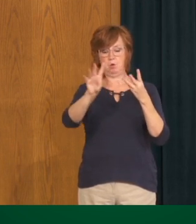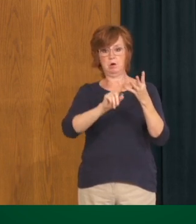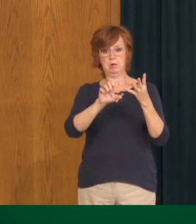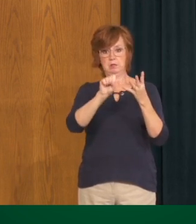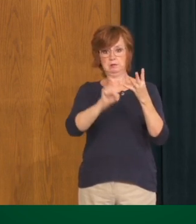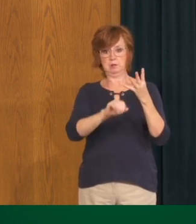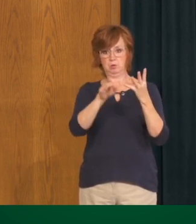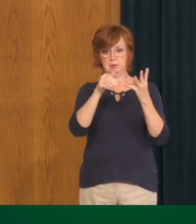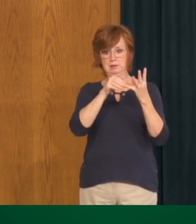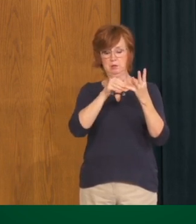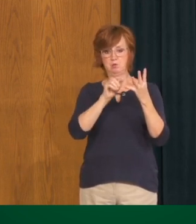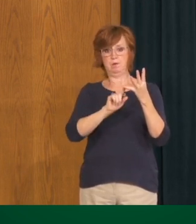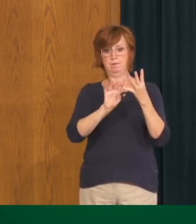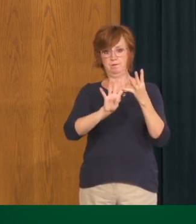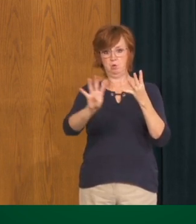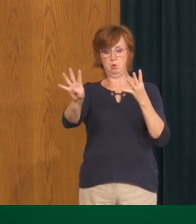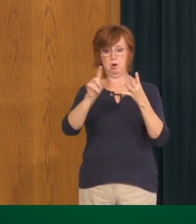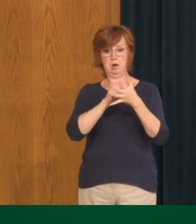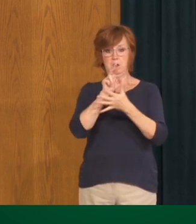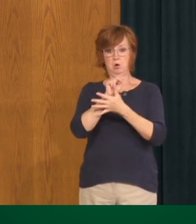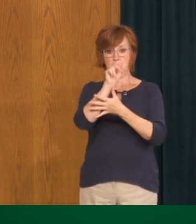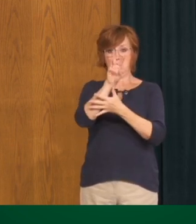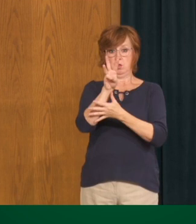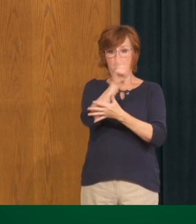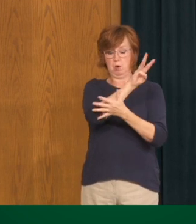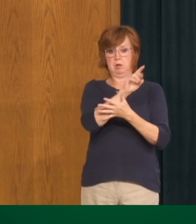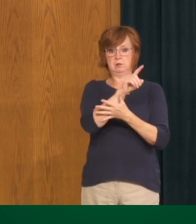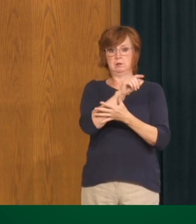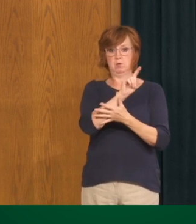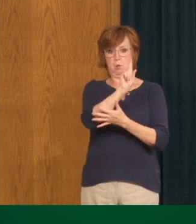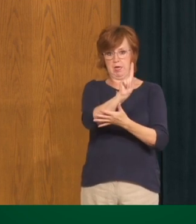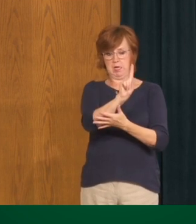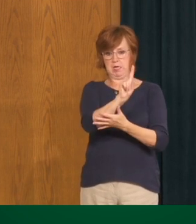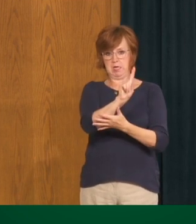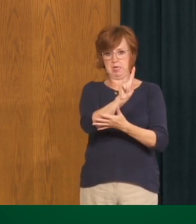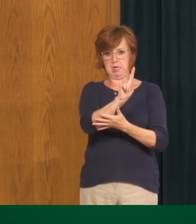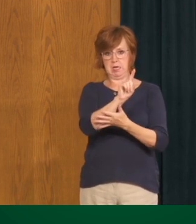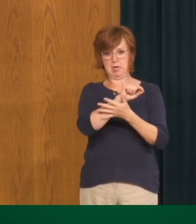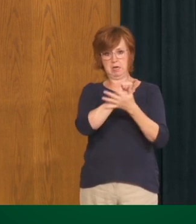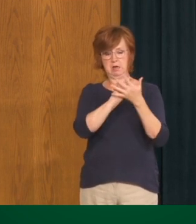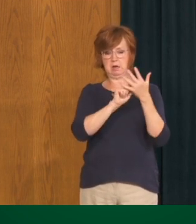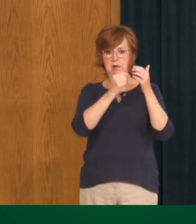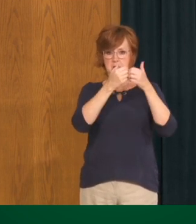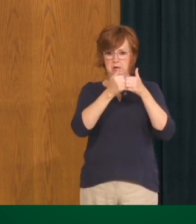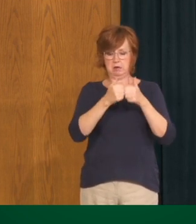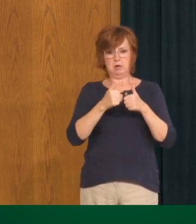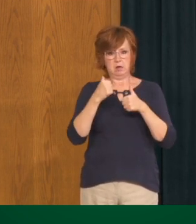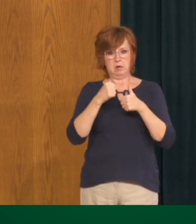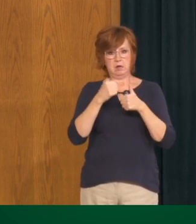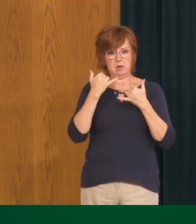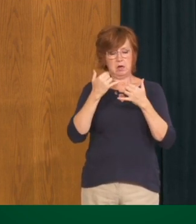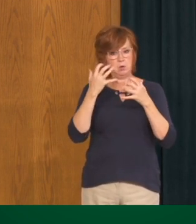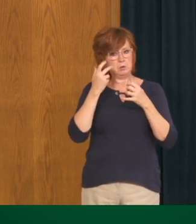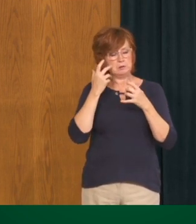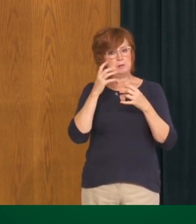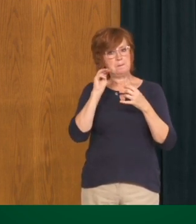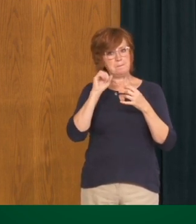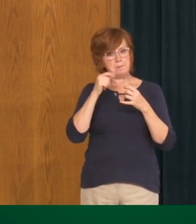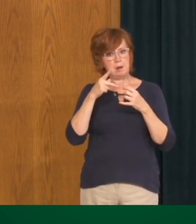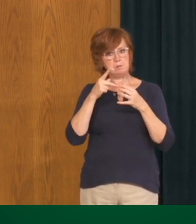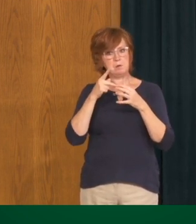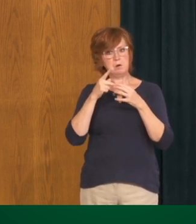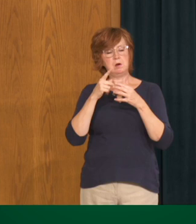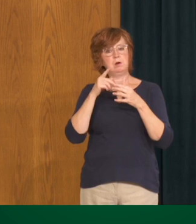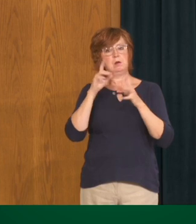south central, and 1 in the northwest. So again, they're broken up into more specific geographies for people who want to look at the